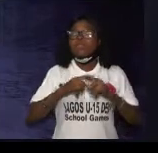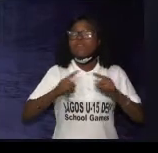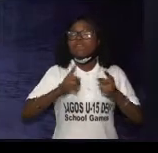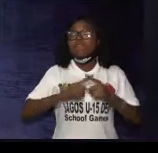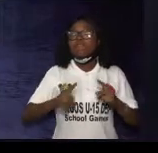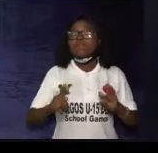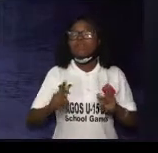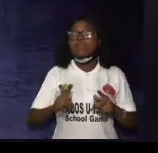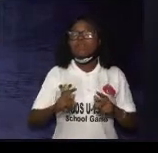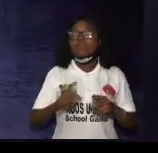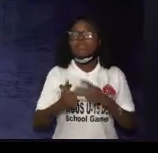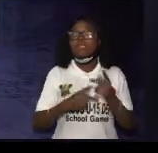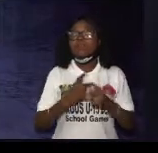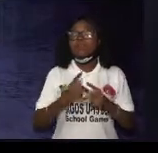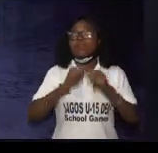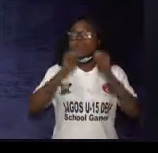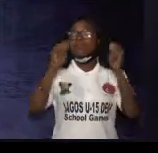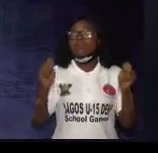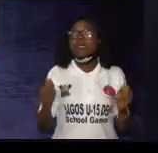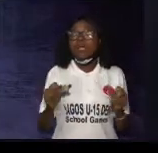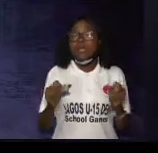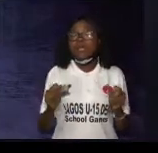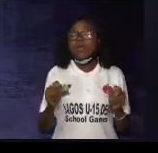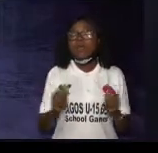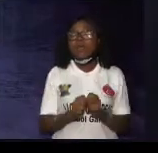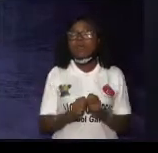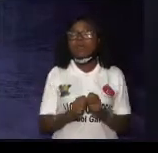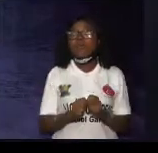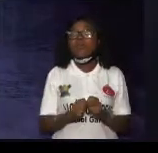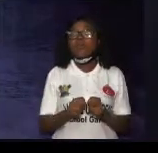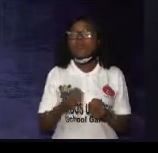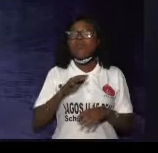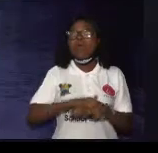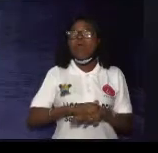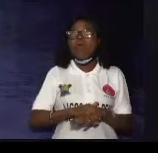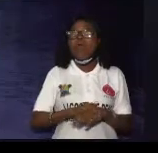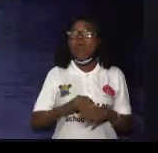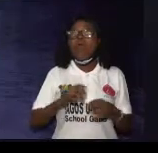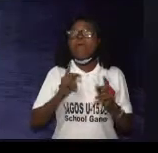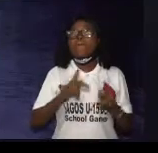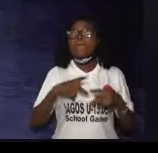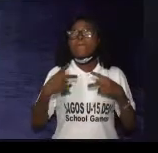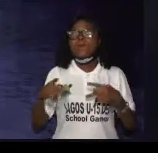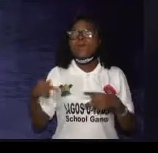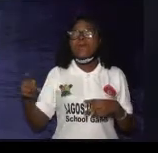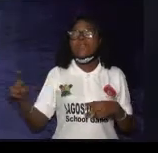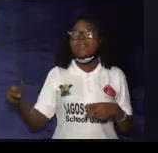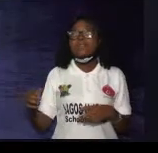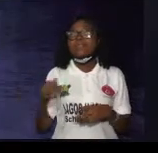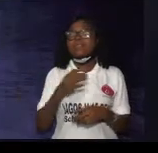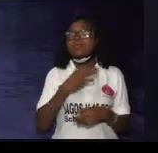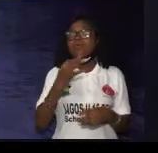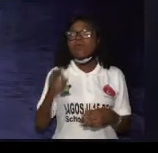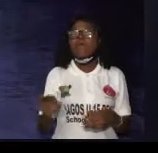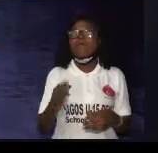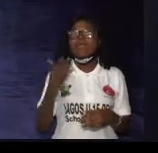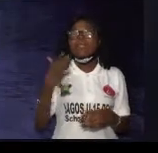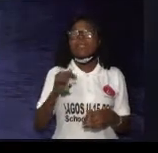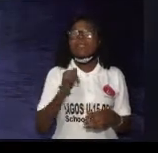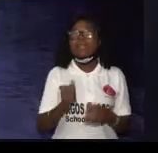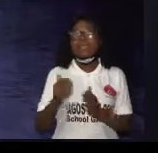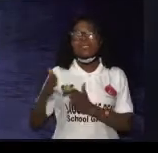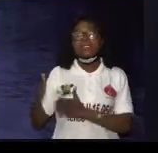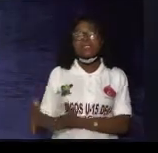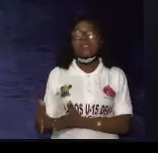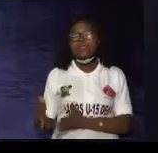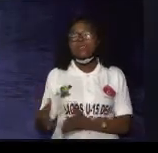types of triangles. You've probably seen them, but you do not know the differences between them. Today, Uncle Agbaje will show you how different indeed they are.